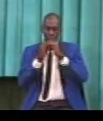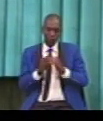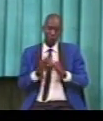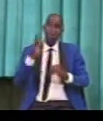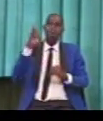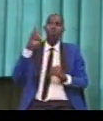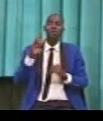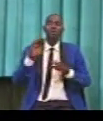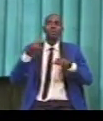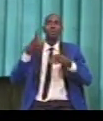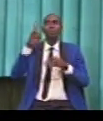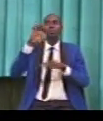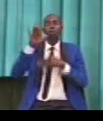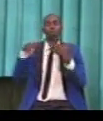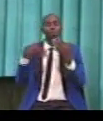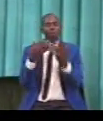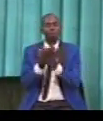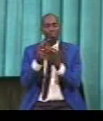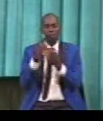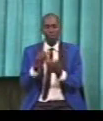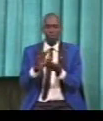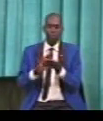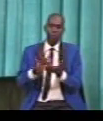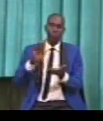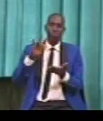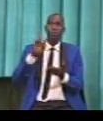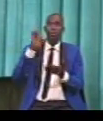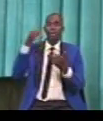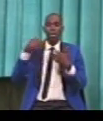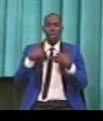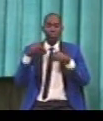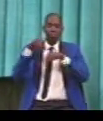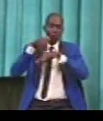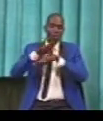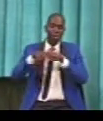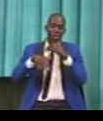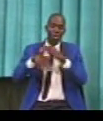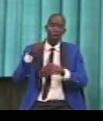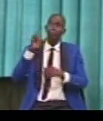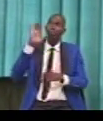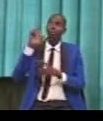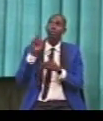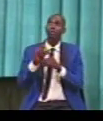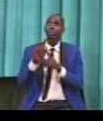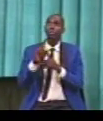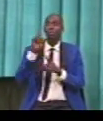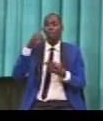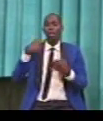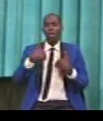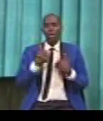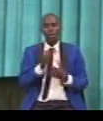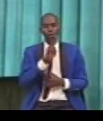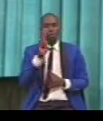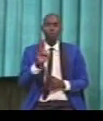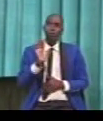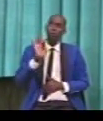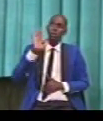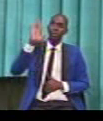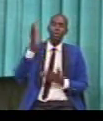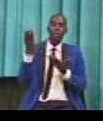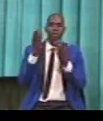alone all the glory. He has sent his word. He has used his servant